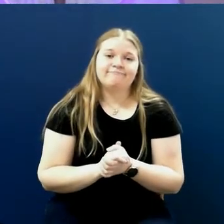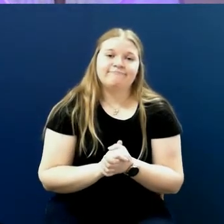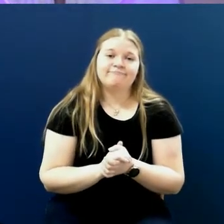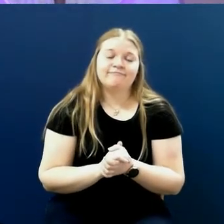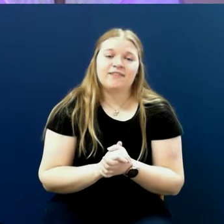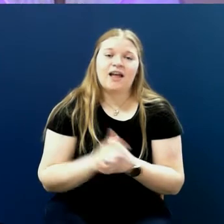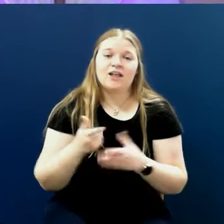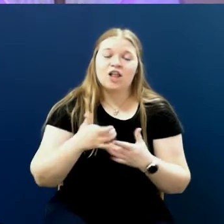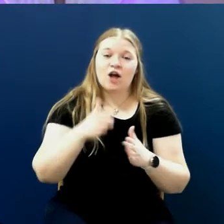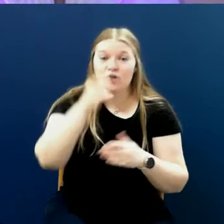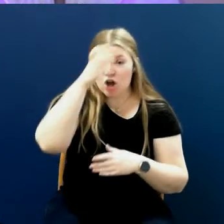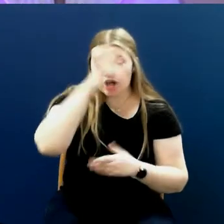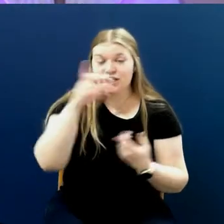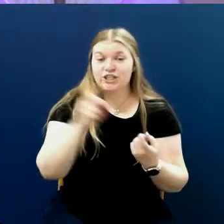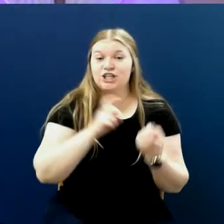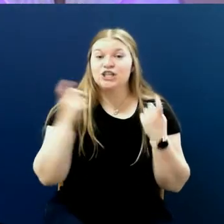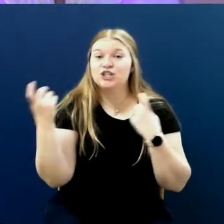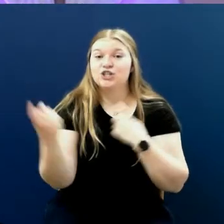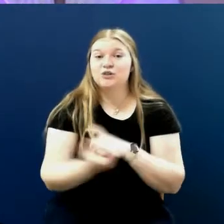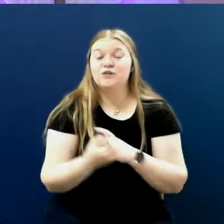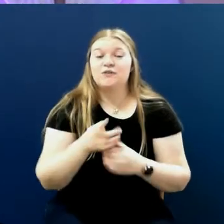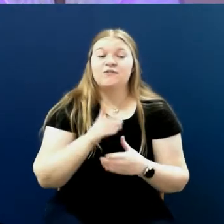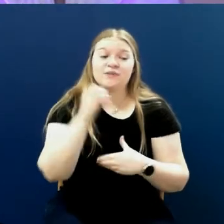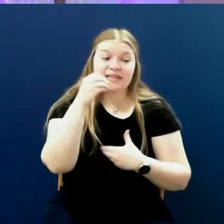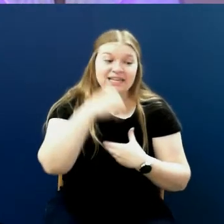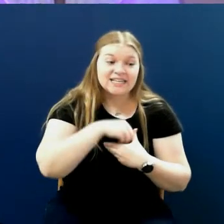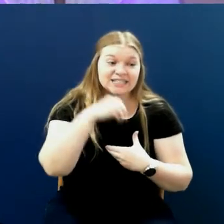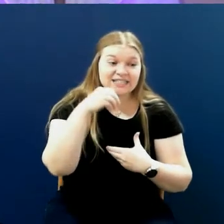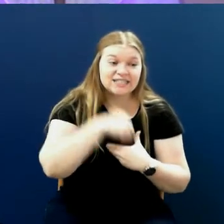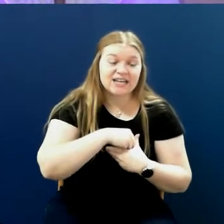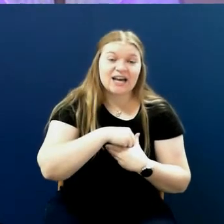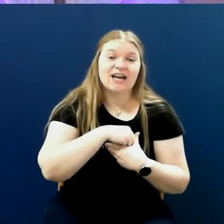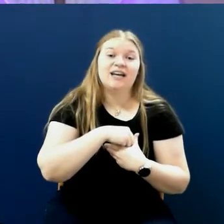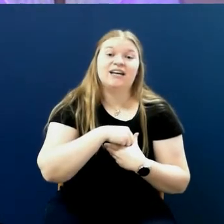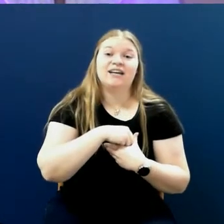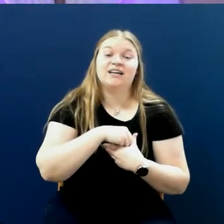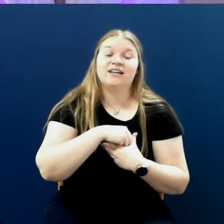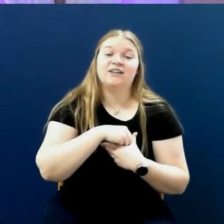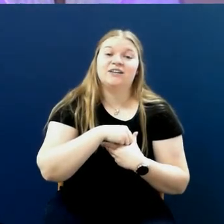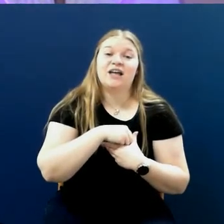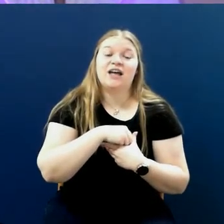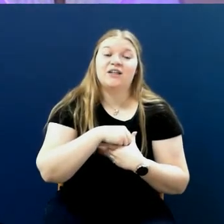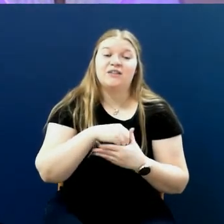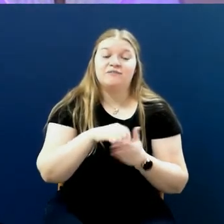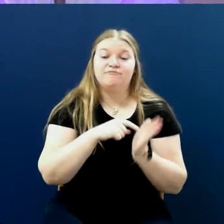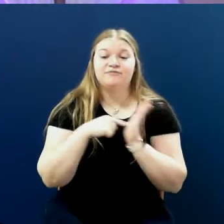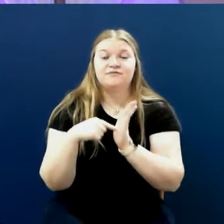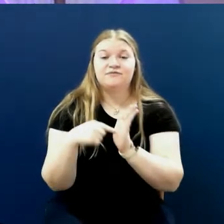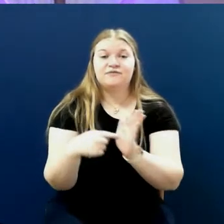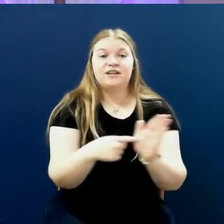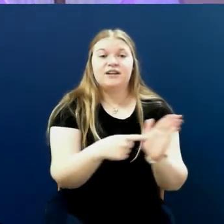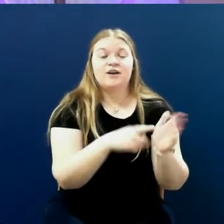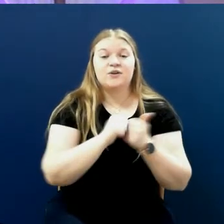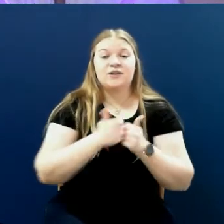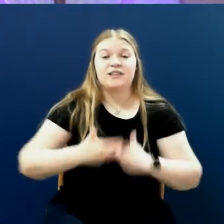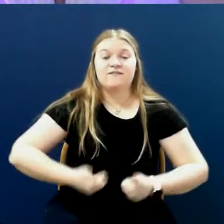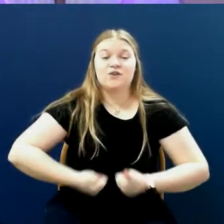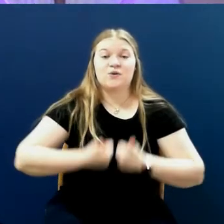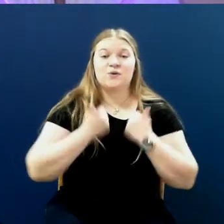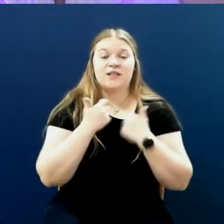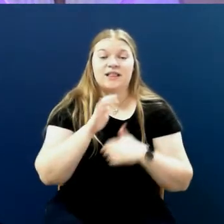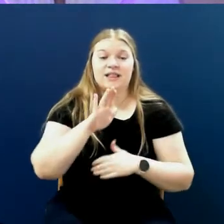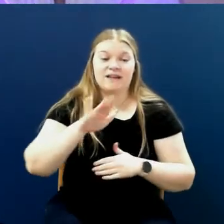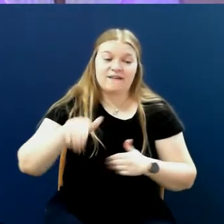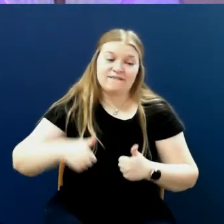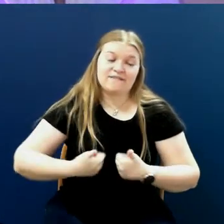Let God change you from the inside and let it reflect on how you live your life. You see,